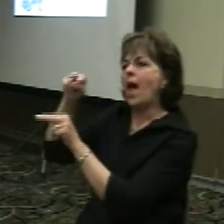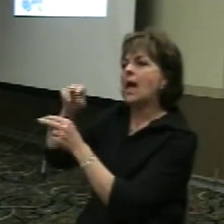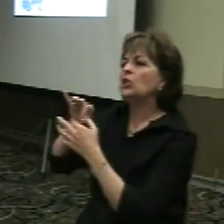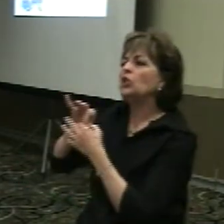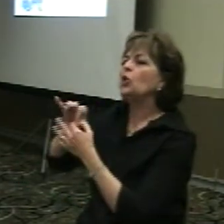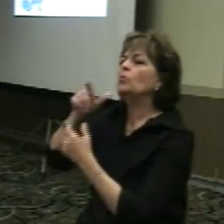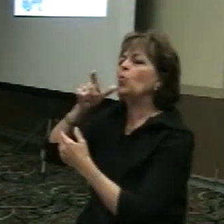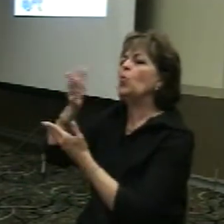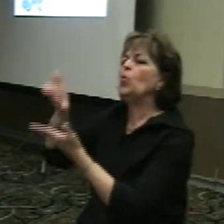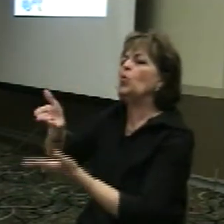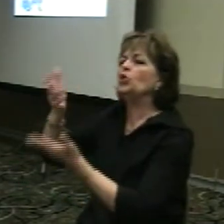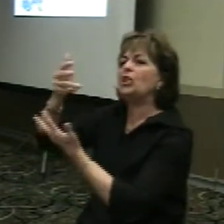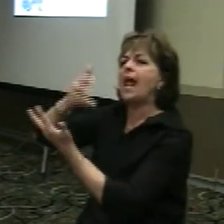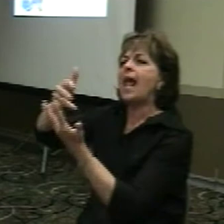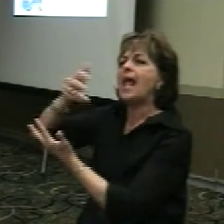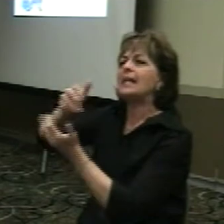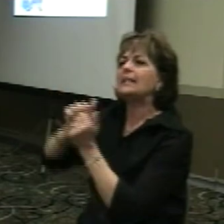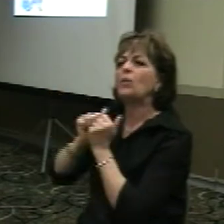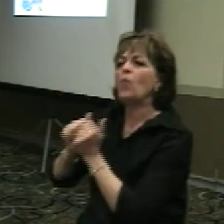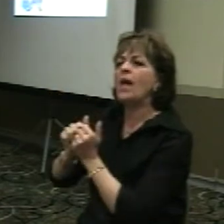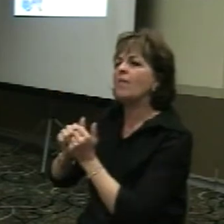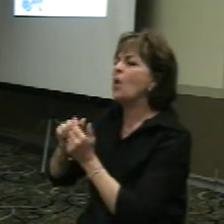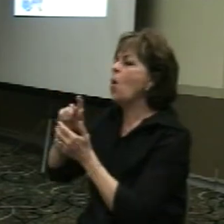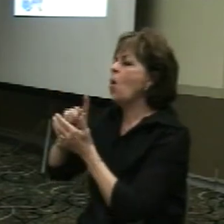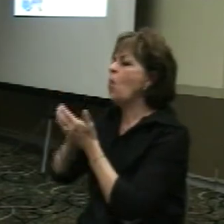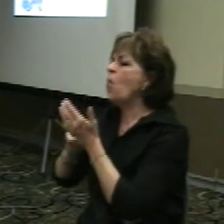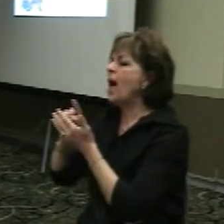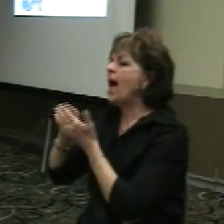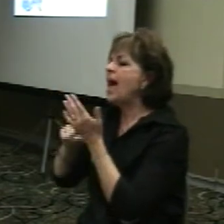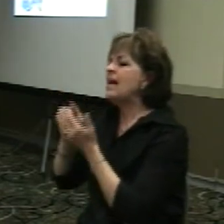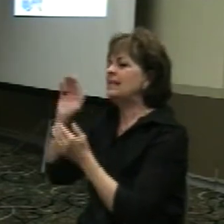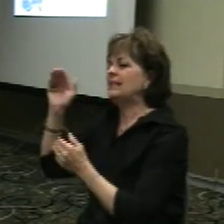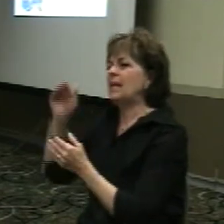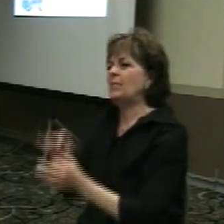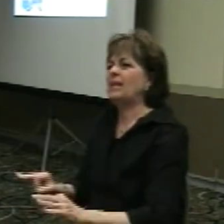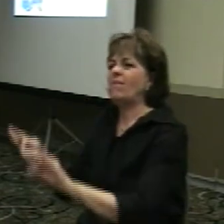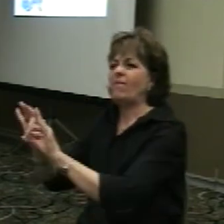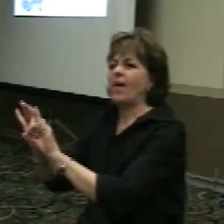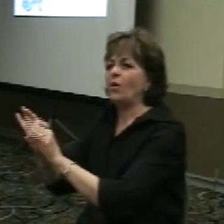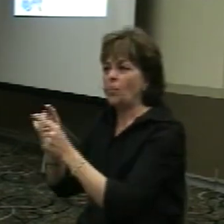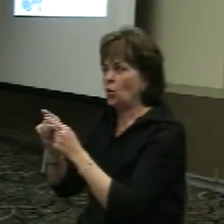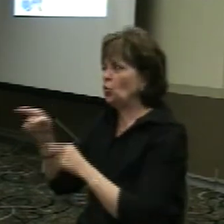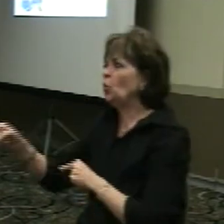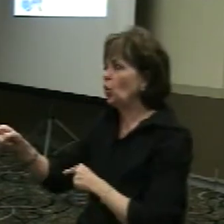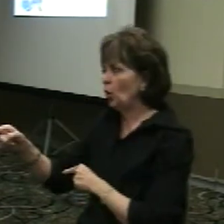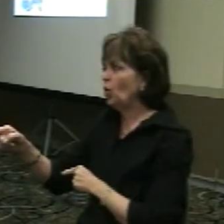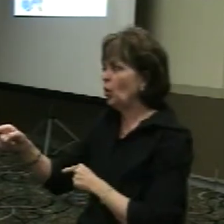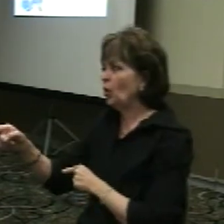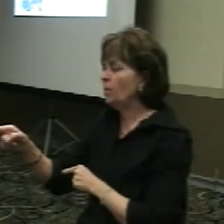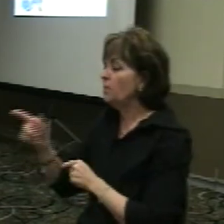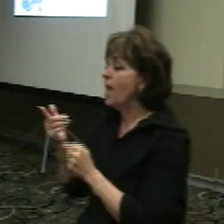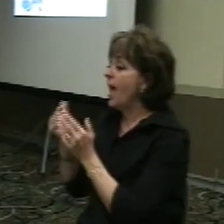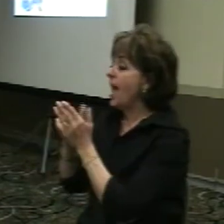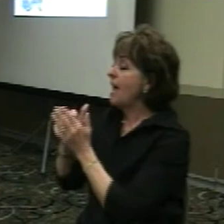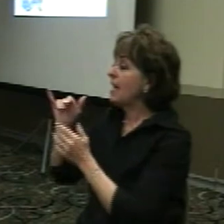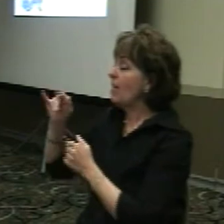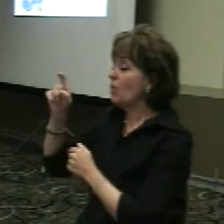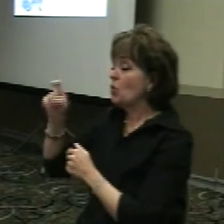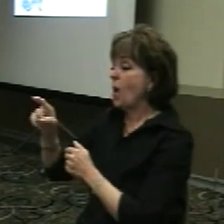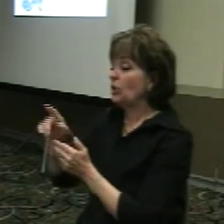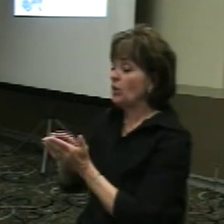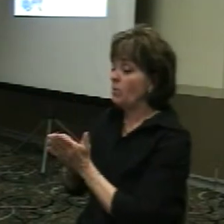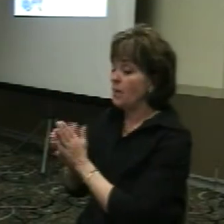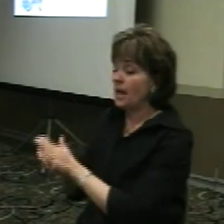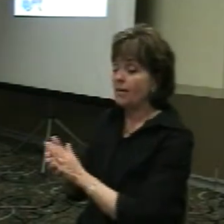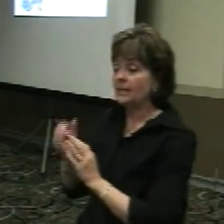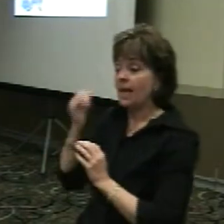terms of who is she hanging around with, what are the kinds of things that seem to be valuable to her. All right? Now, again, the question becomes, if